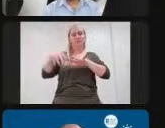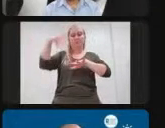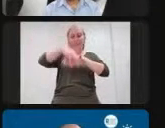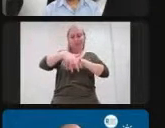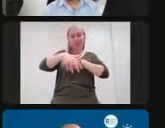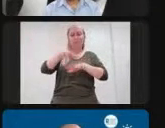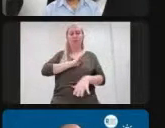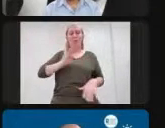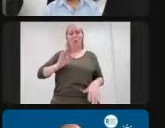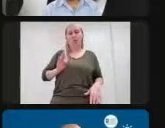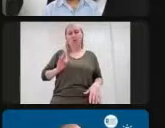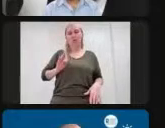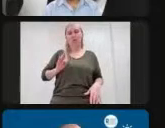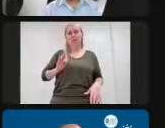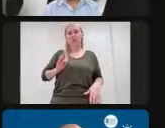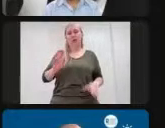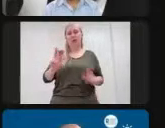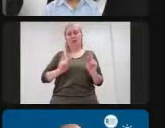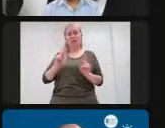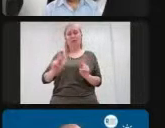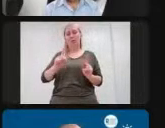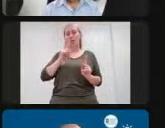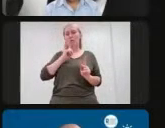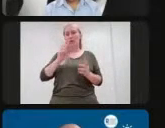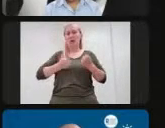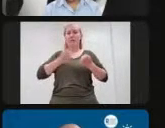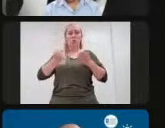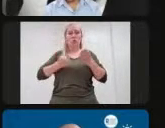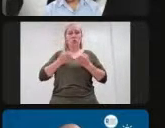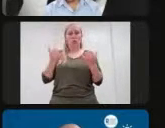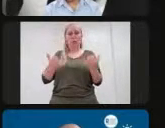board, and people are really emotional.